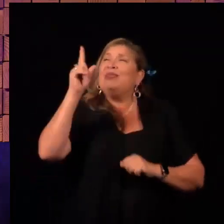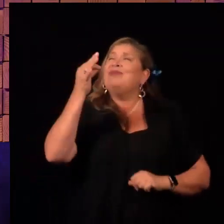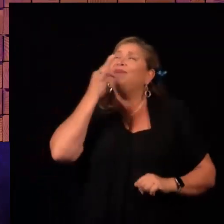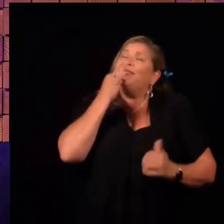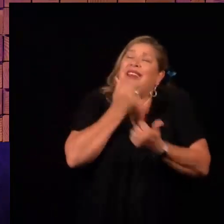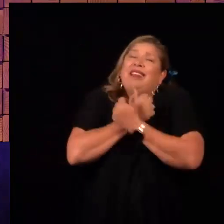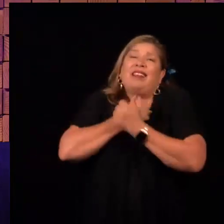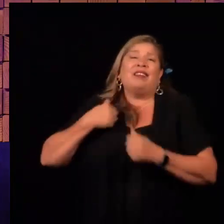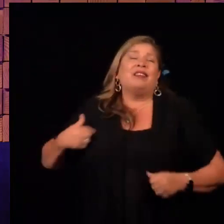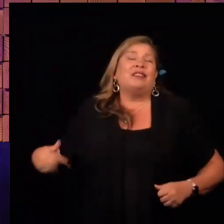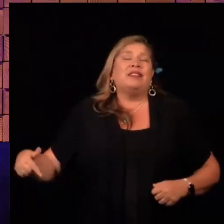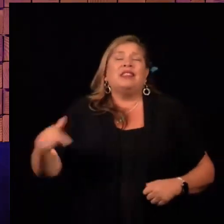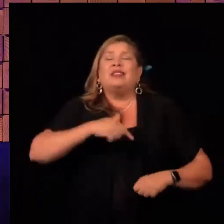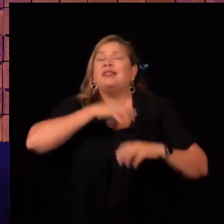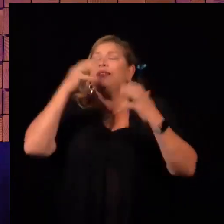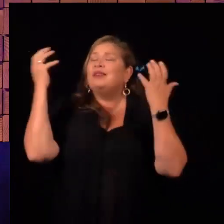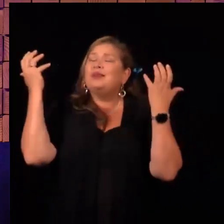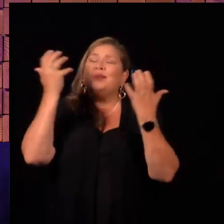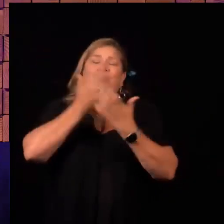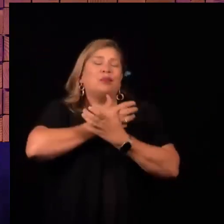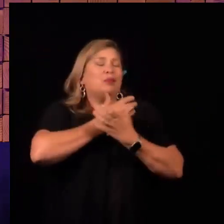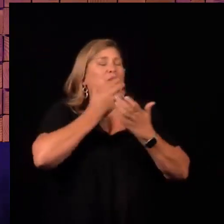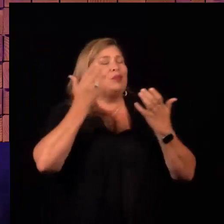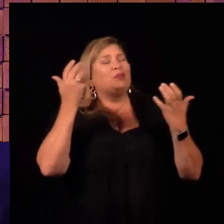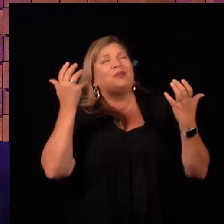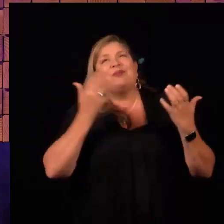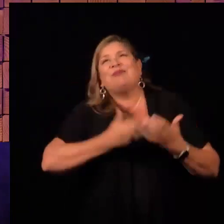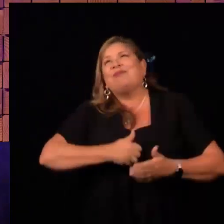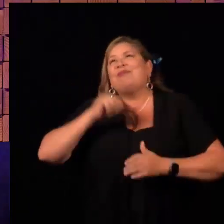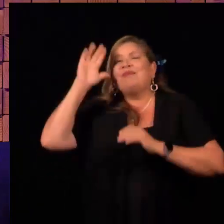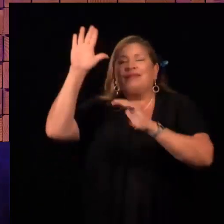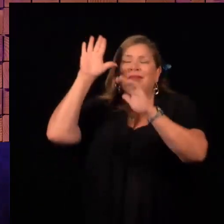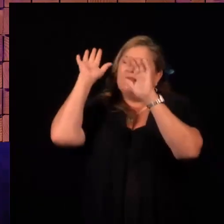oh, how he loves us so.